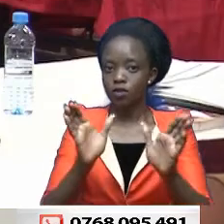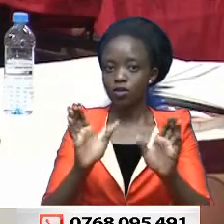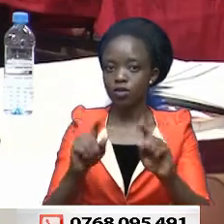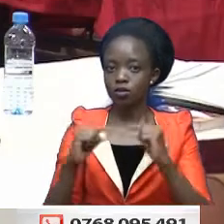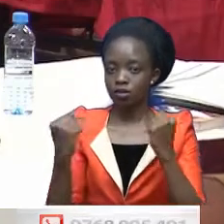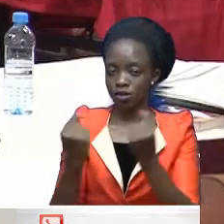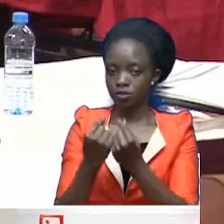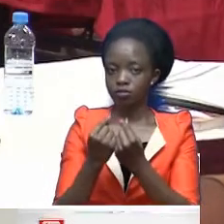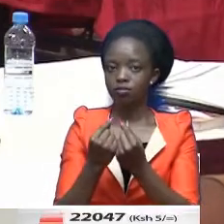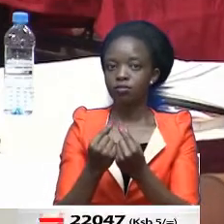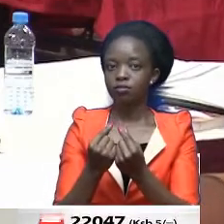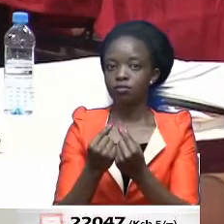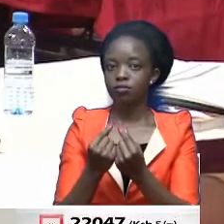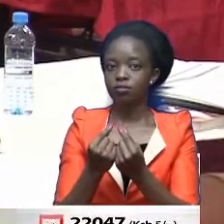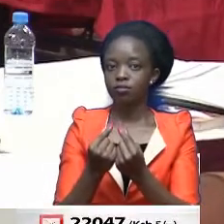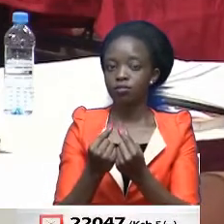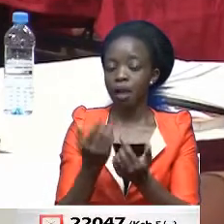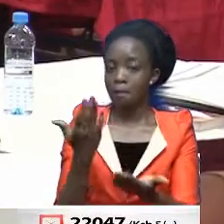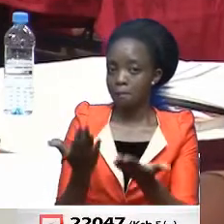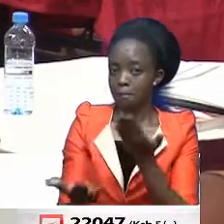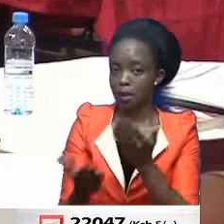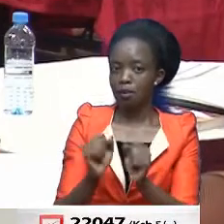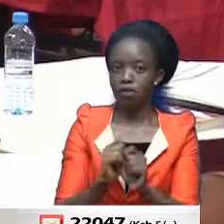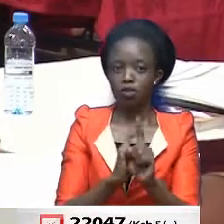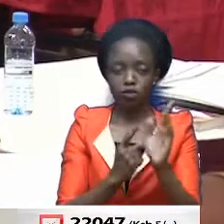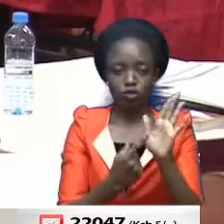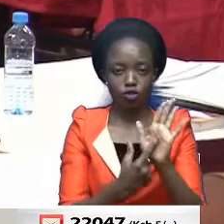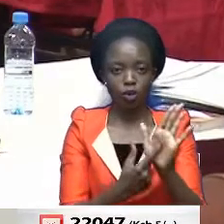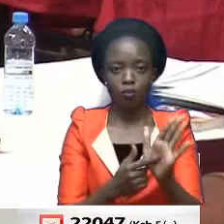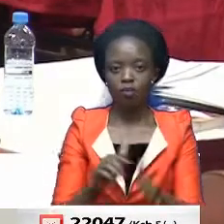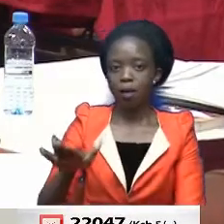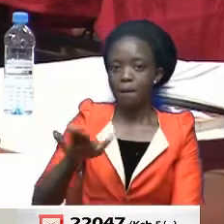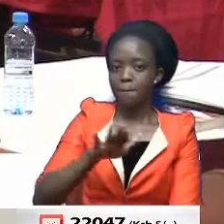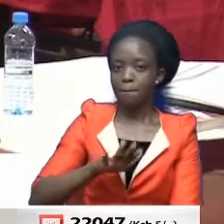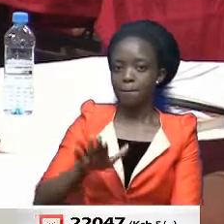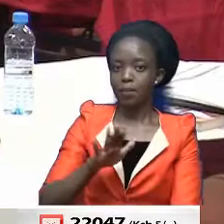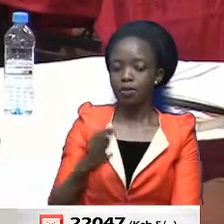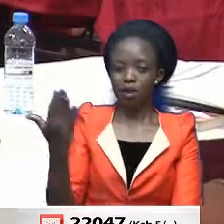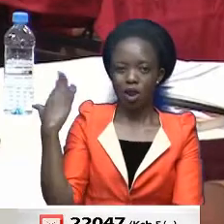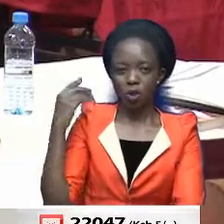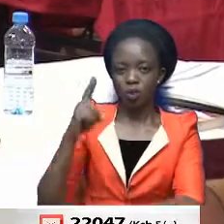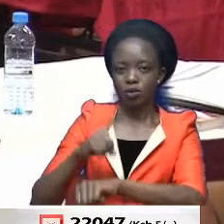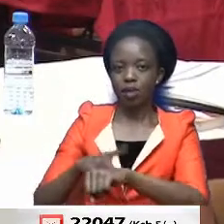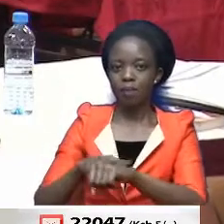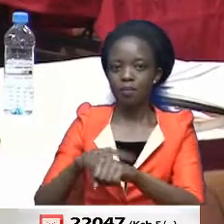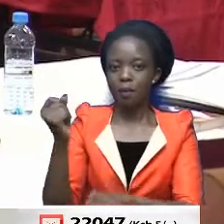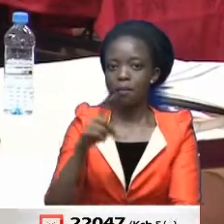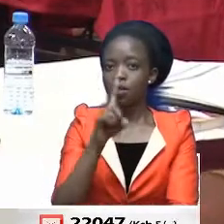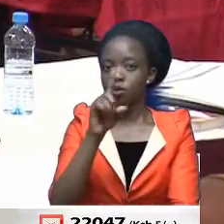coming up with the bill. And perhaps if I can give you a bit of background, way back in